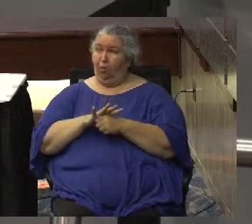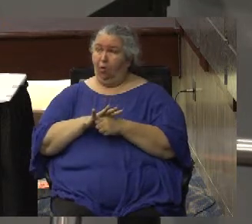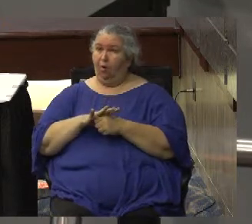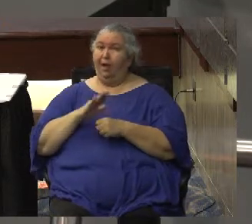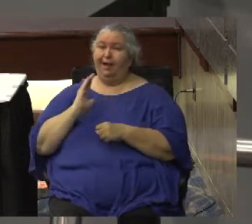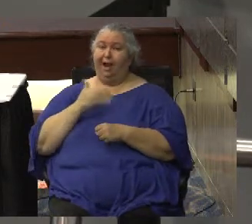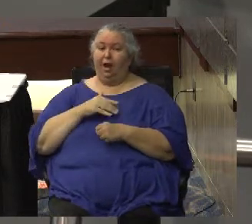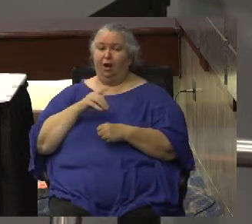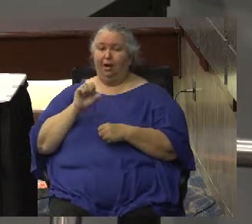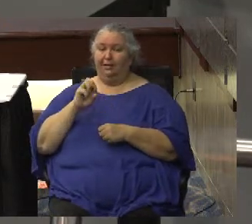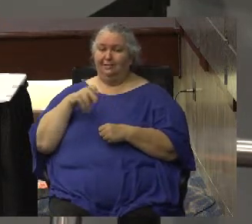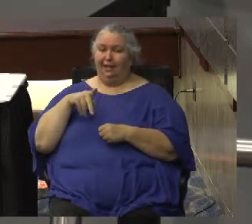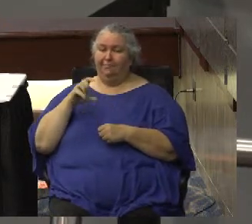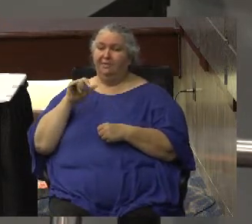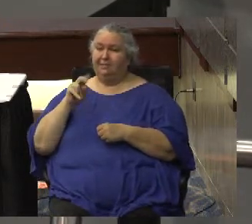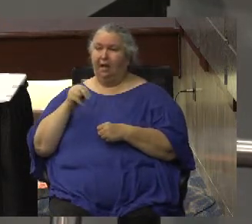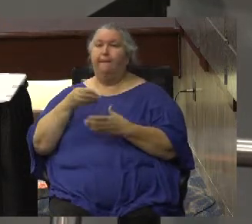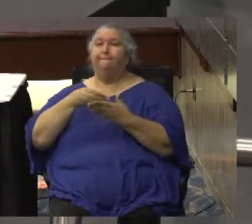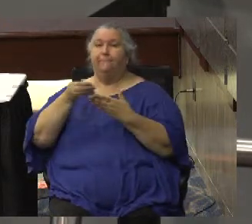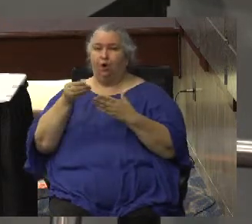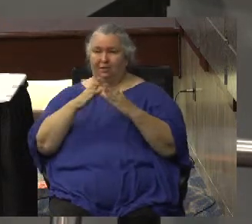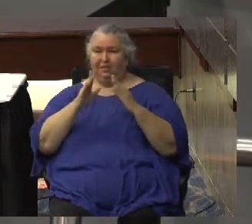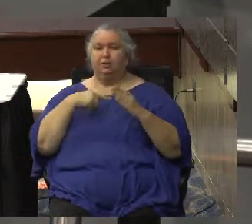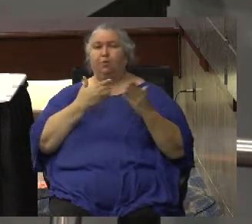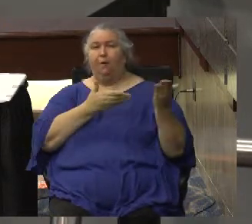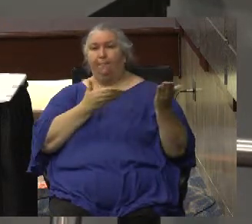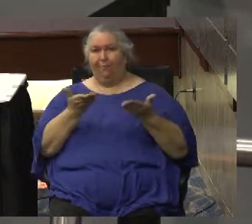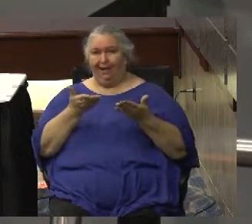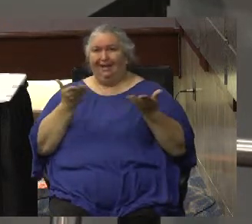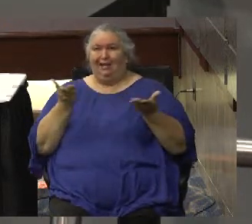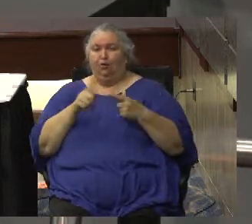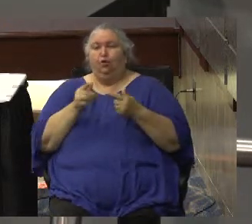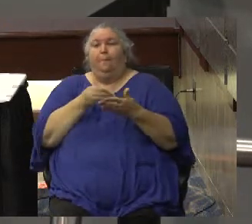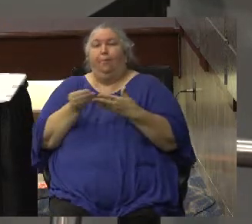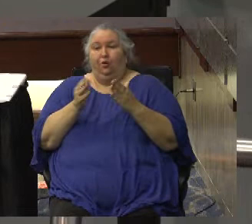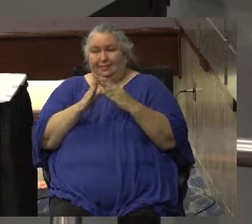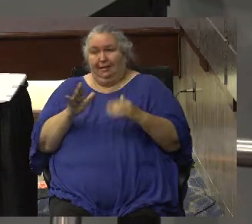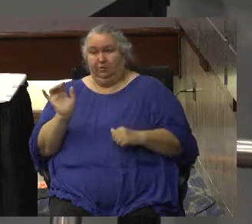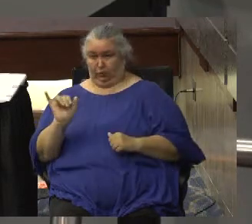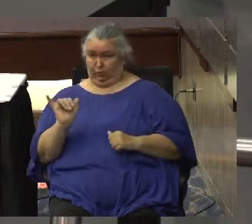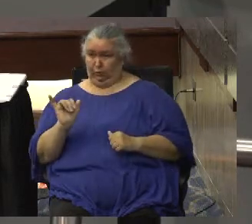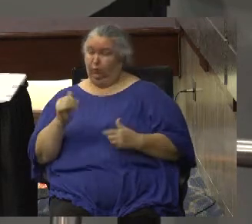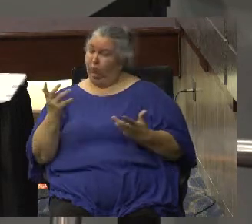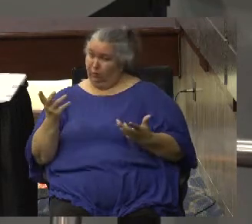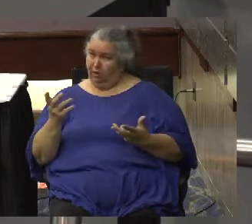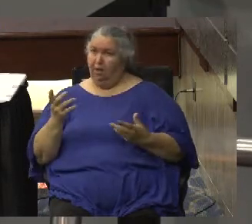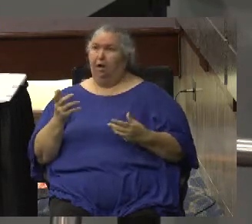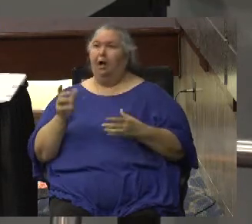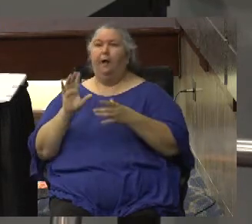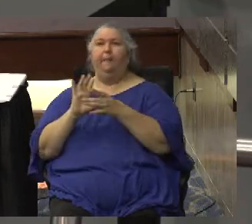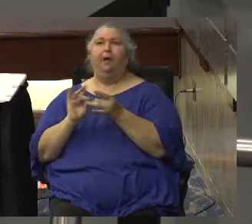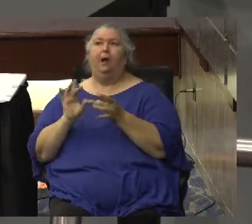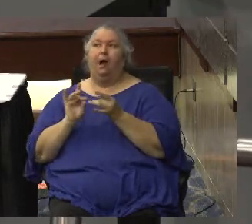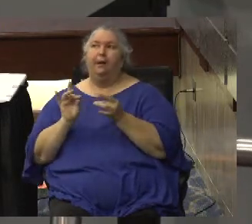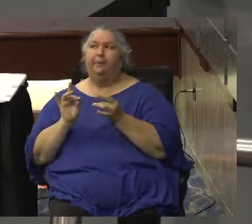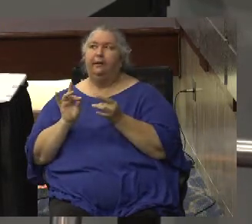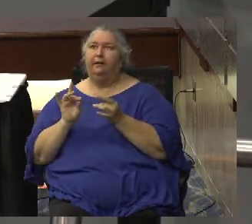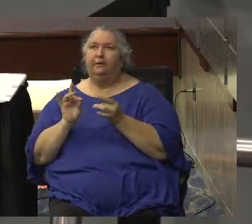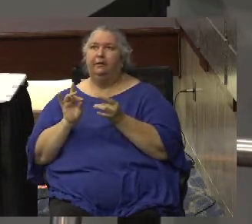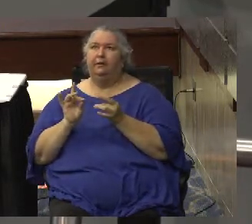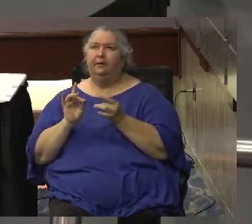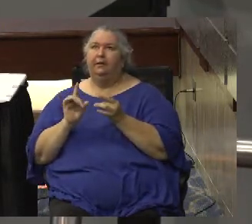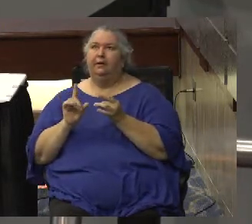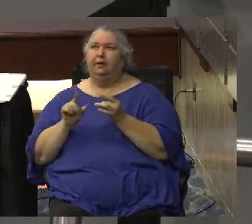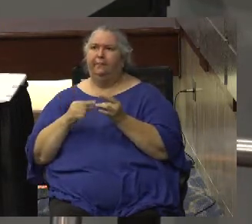did purchase a house, so we're bringing people here to purchase houses. The comments about